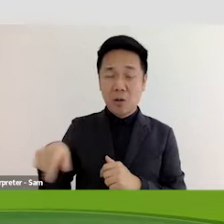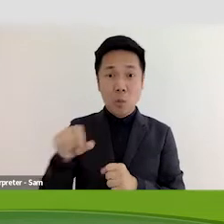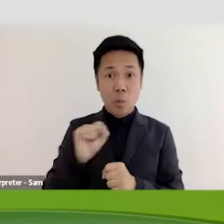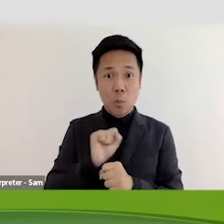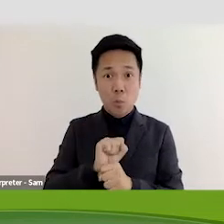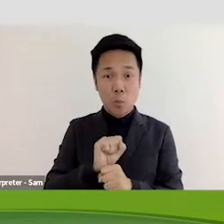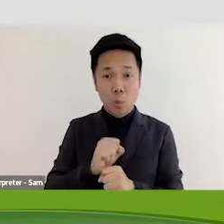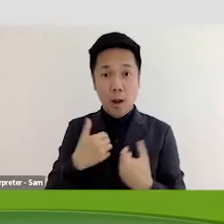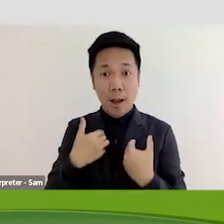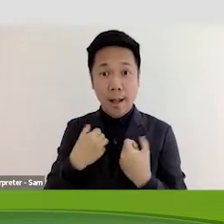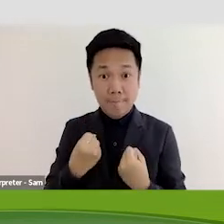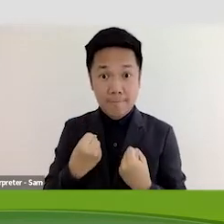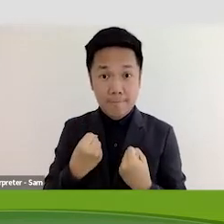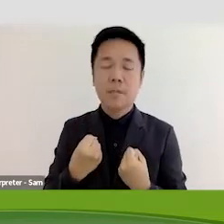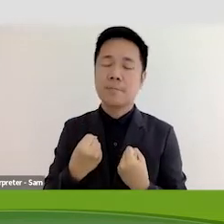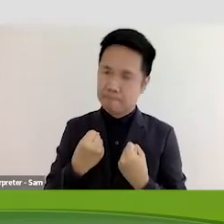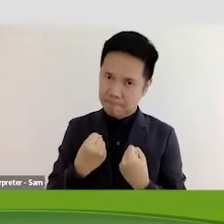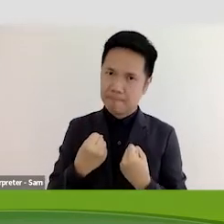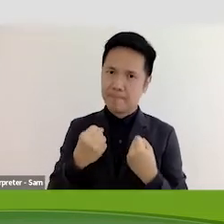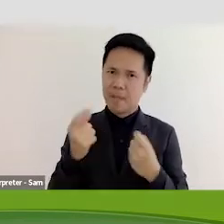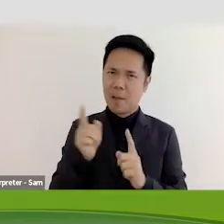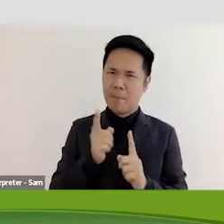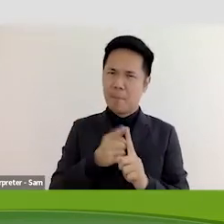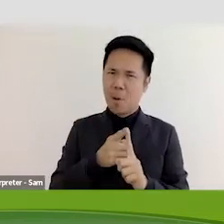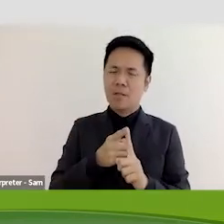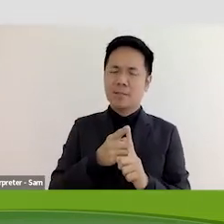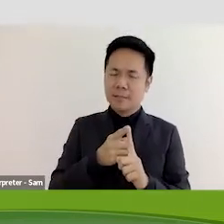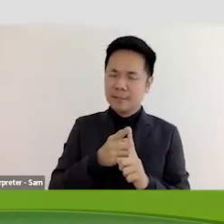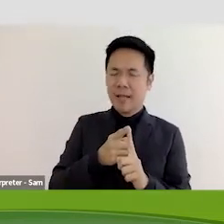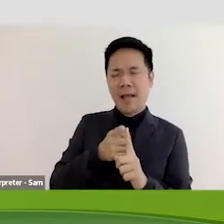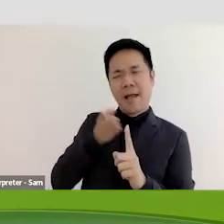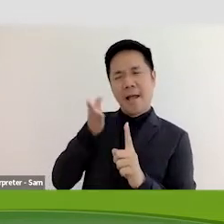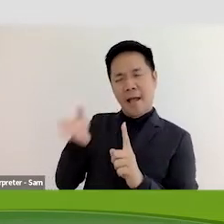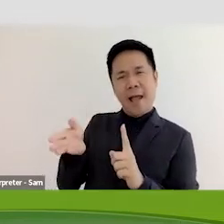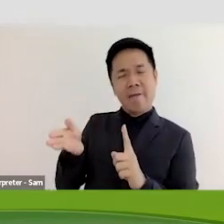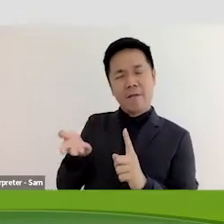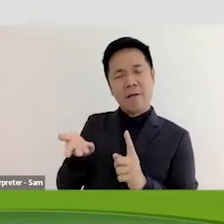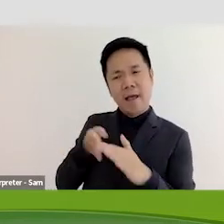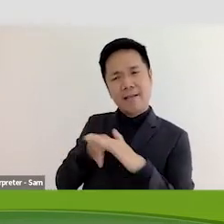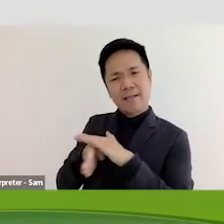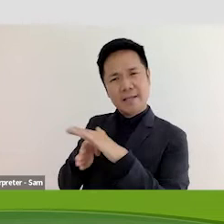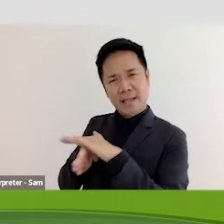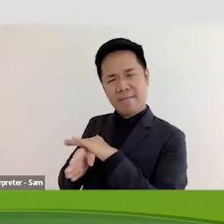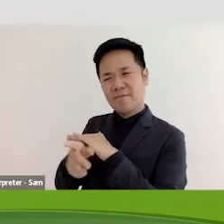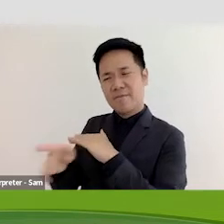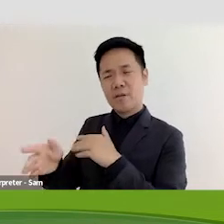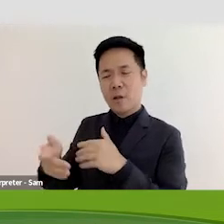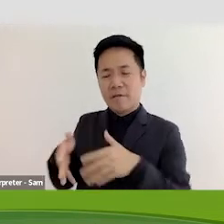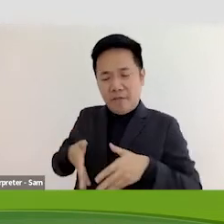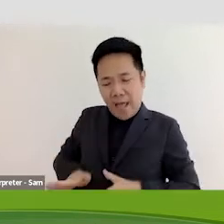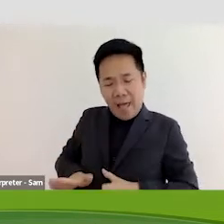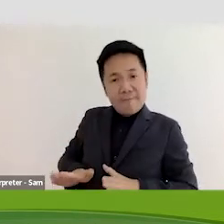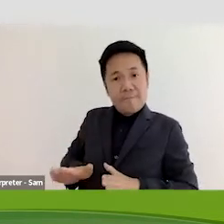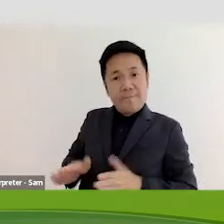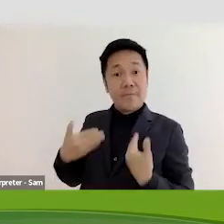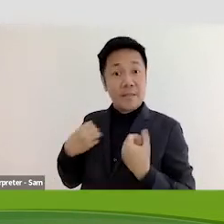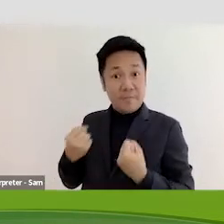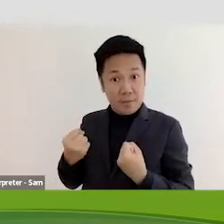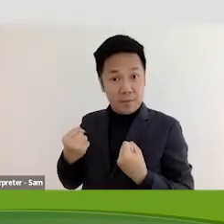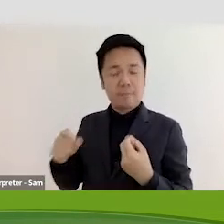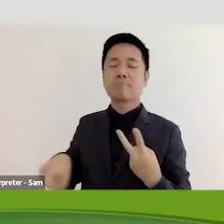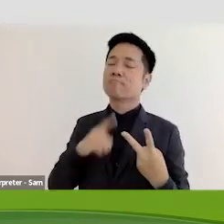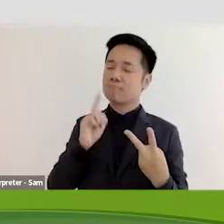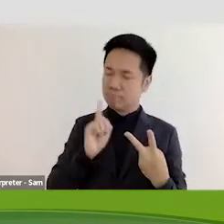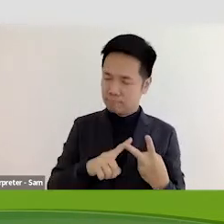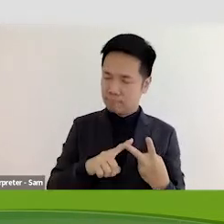are strengthened to ensure access to and availability of sexual and reproductive health services, as well